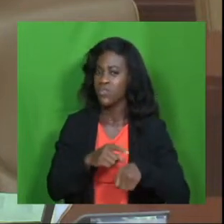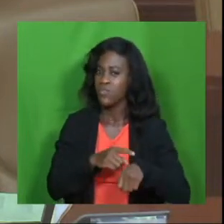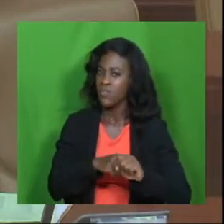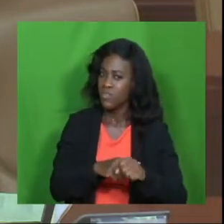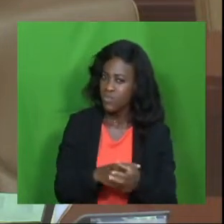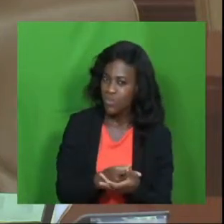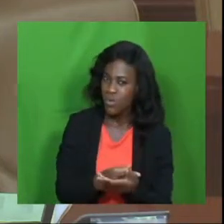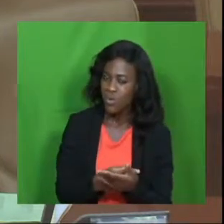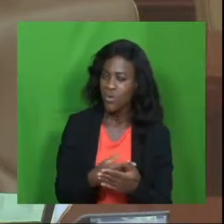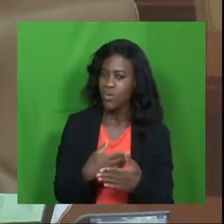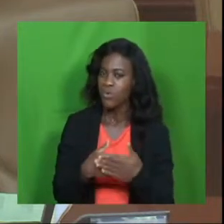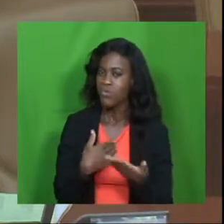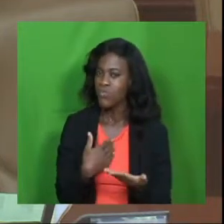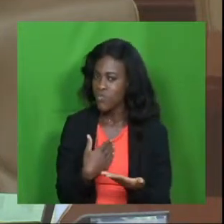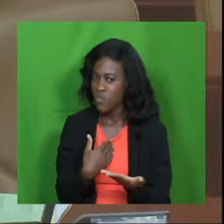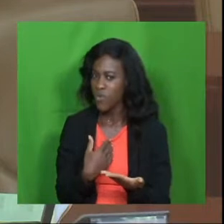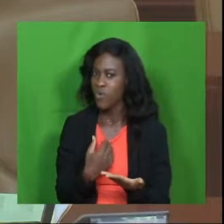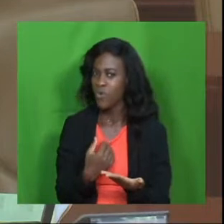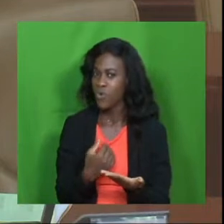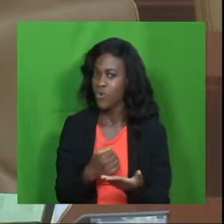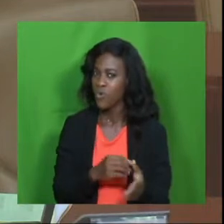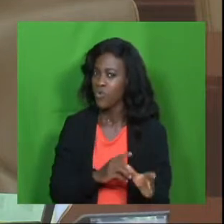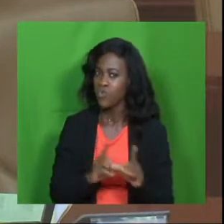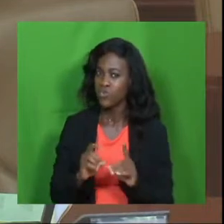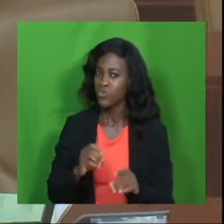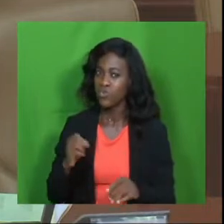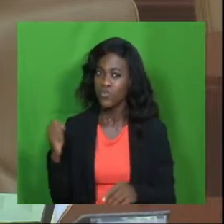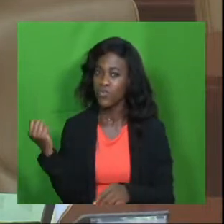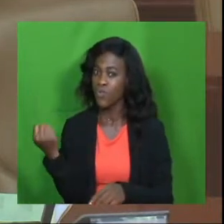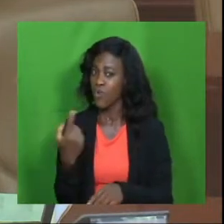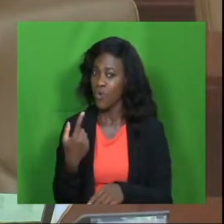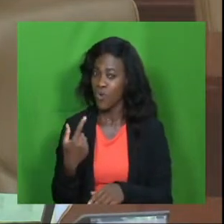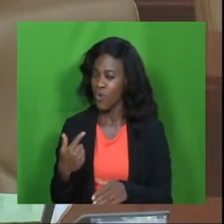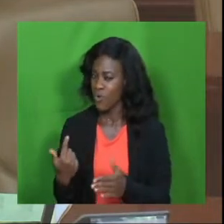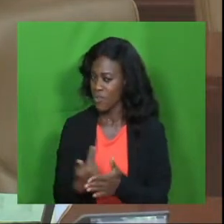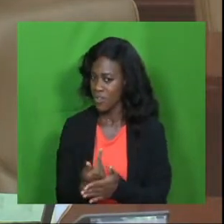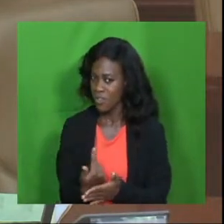the promotion of sale across the country, the construction